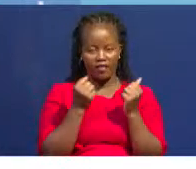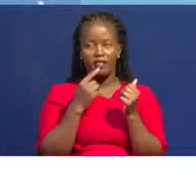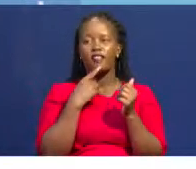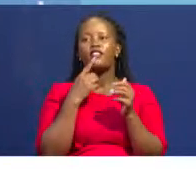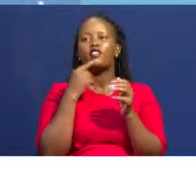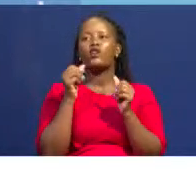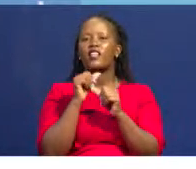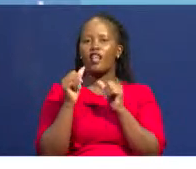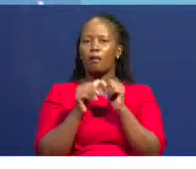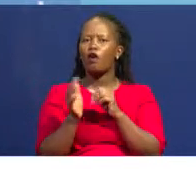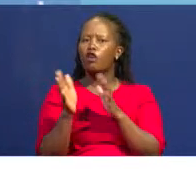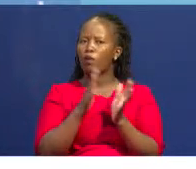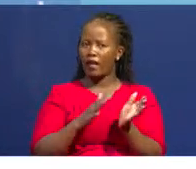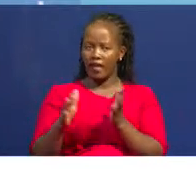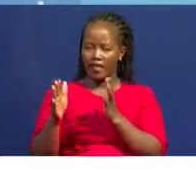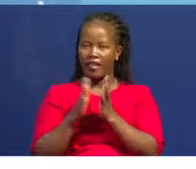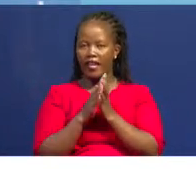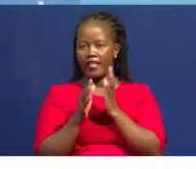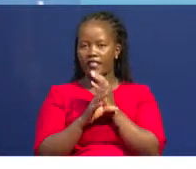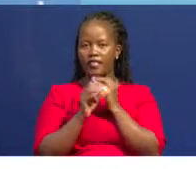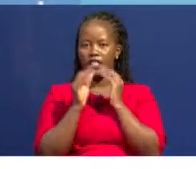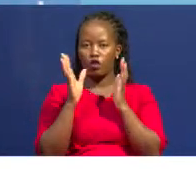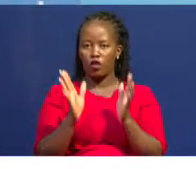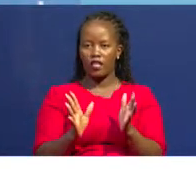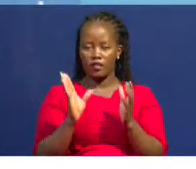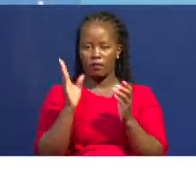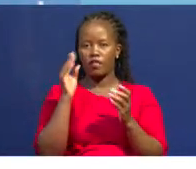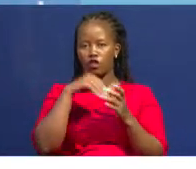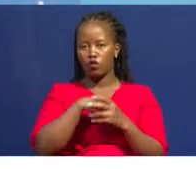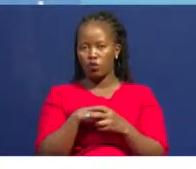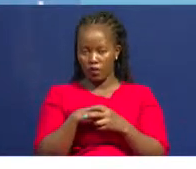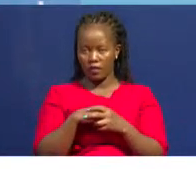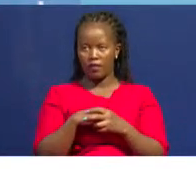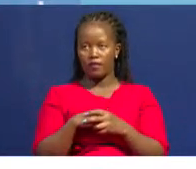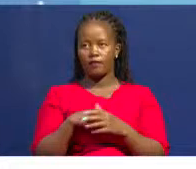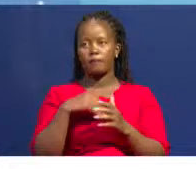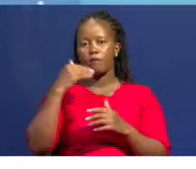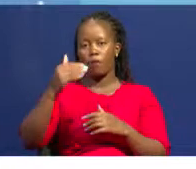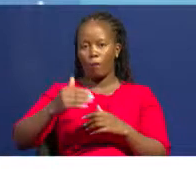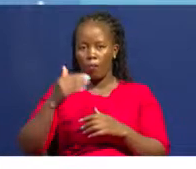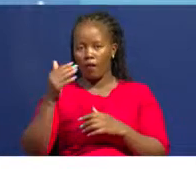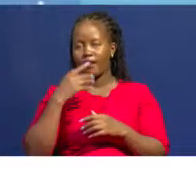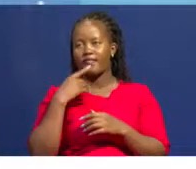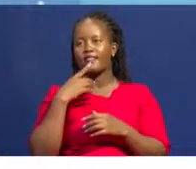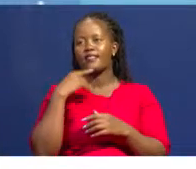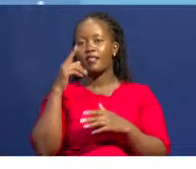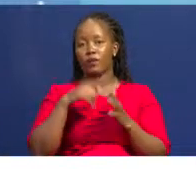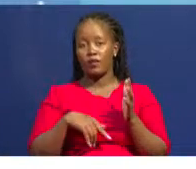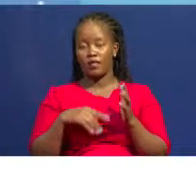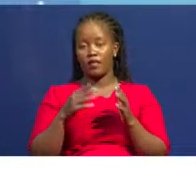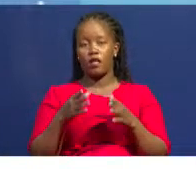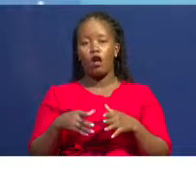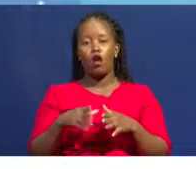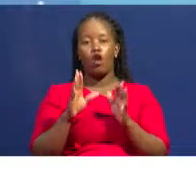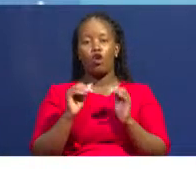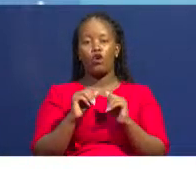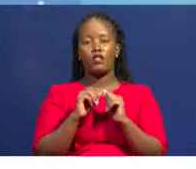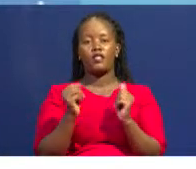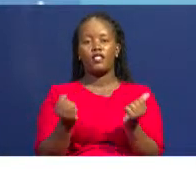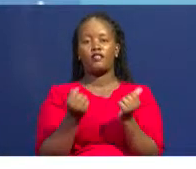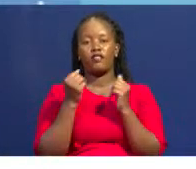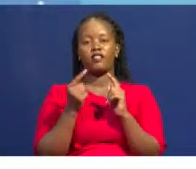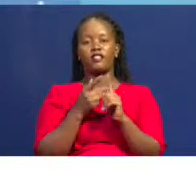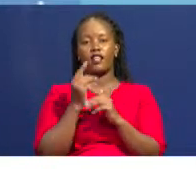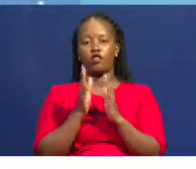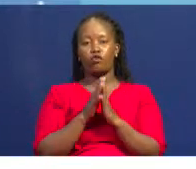the stakeholders who have been roped in. Remember, there's also, we always say that road safety begins with you and me. And the